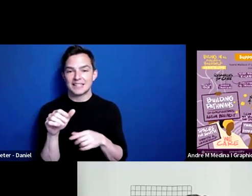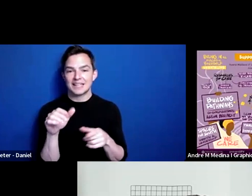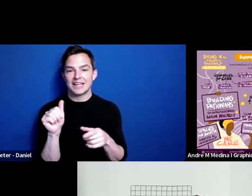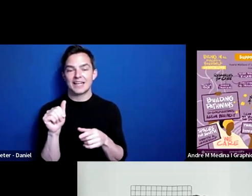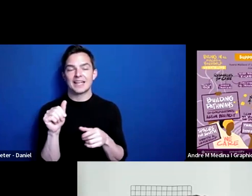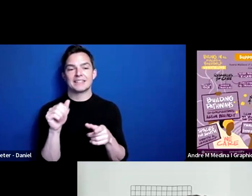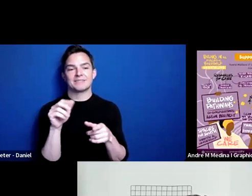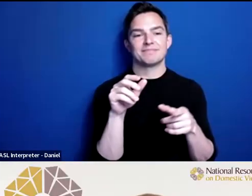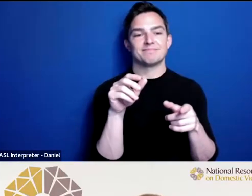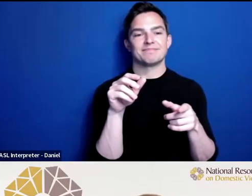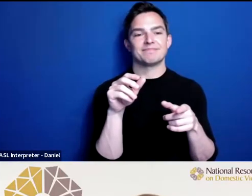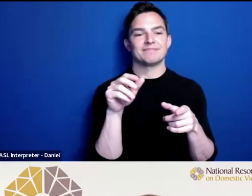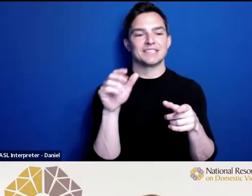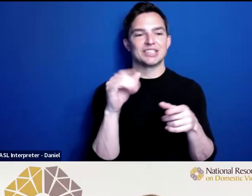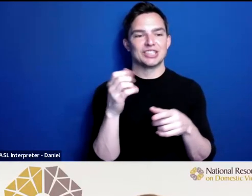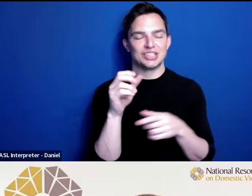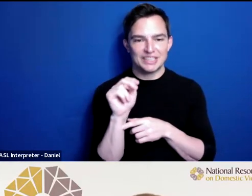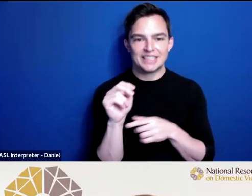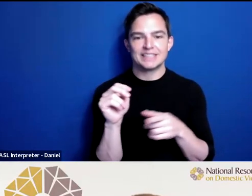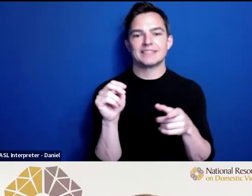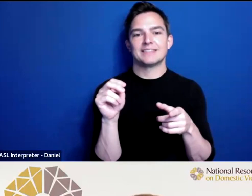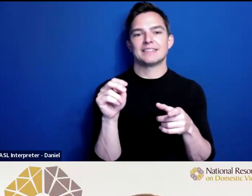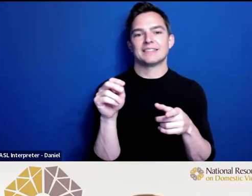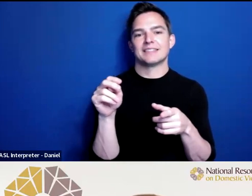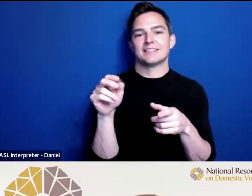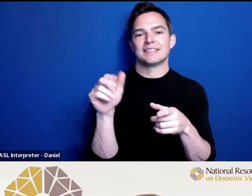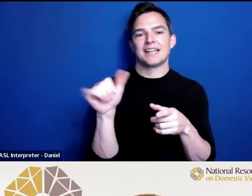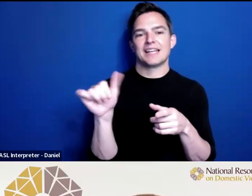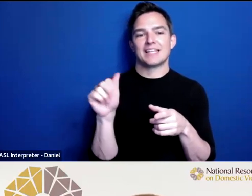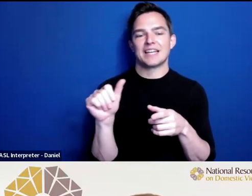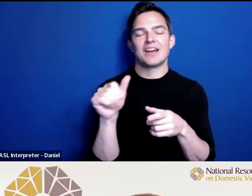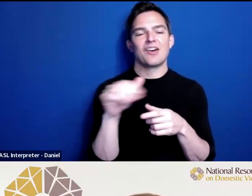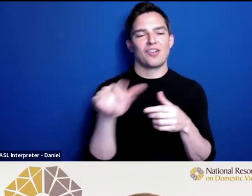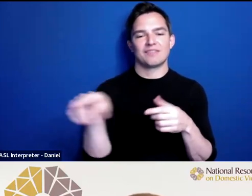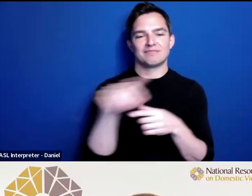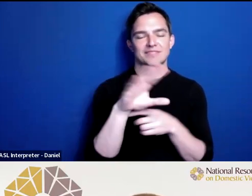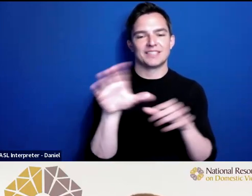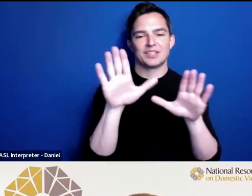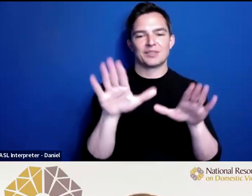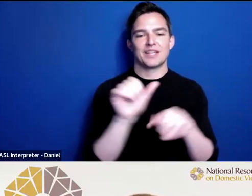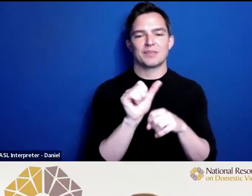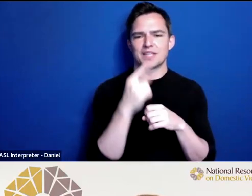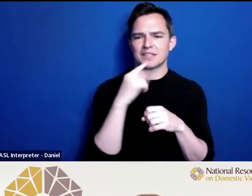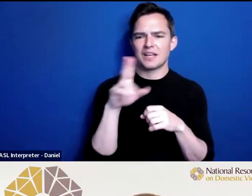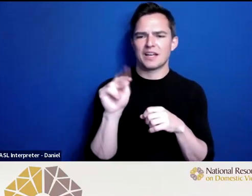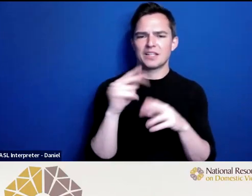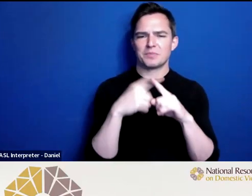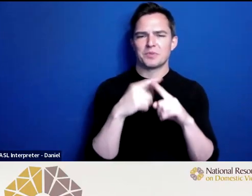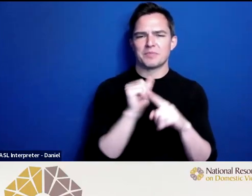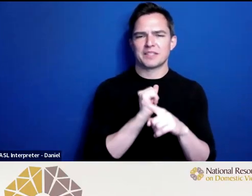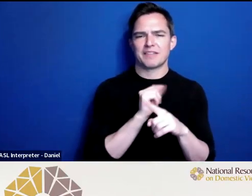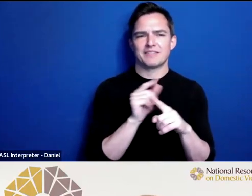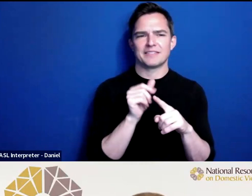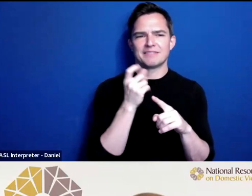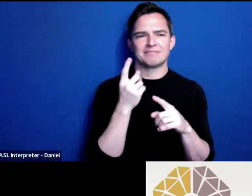both, all three of you. And Ayana, you did a great job. It's telling me to unmute myself, but I don't understand. But